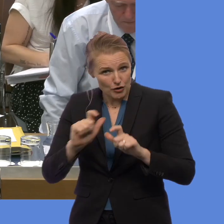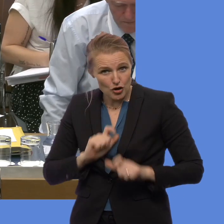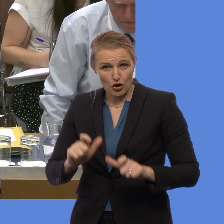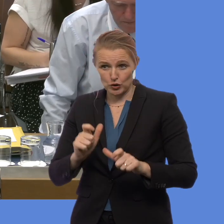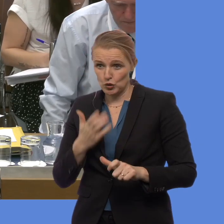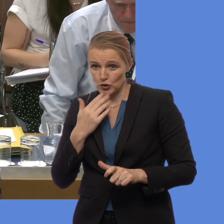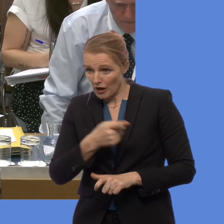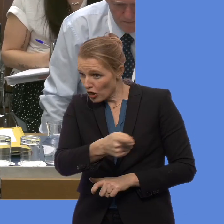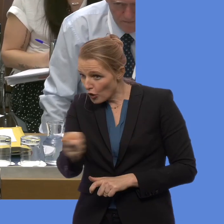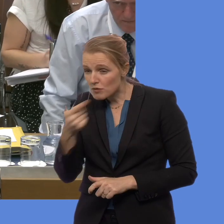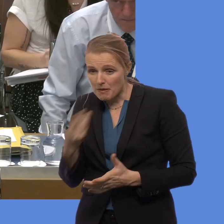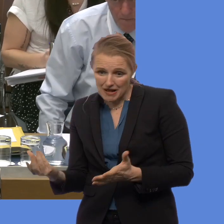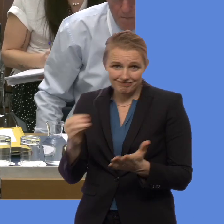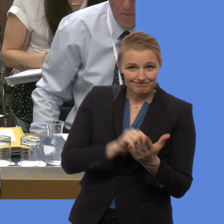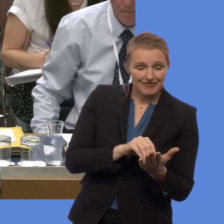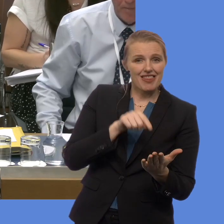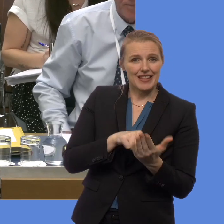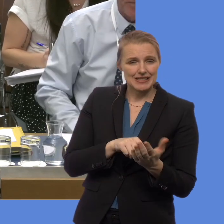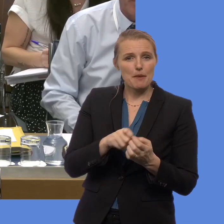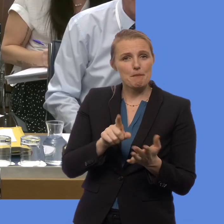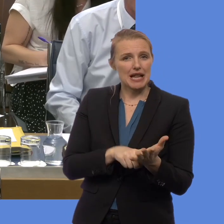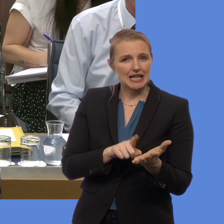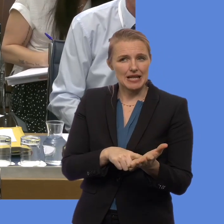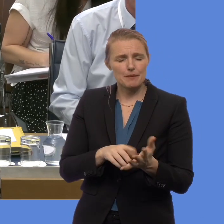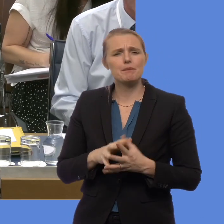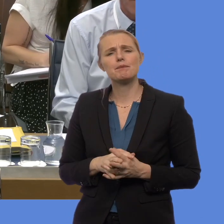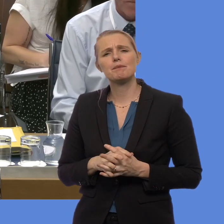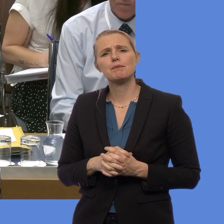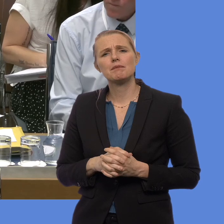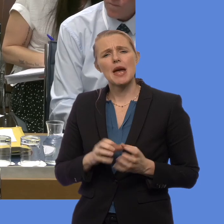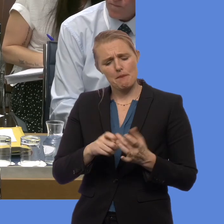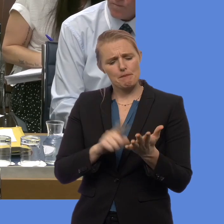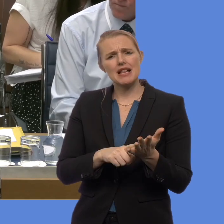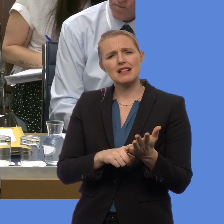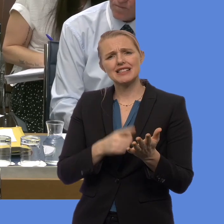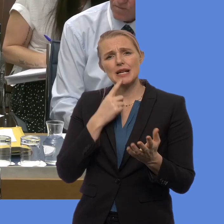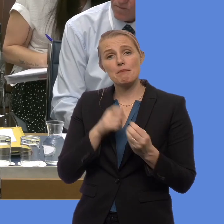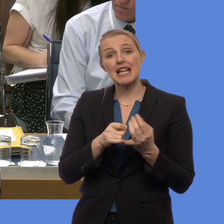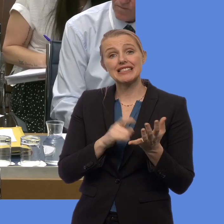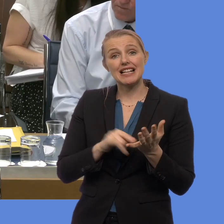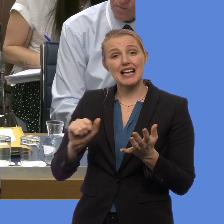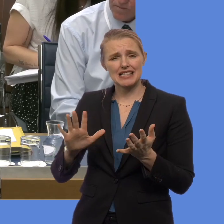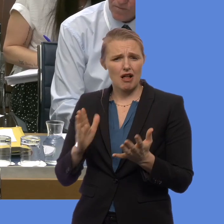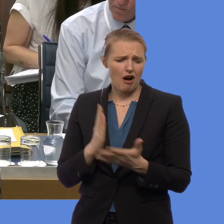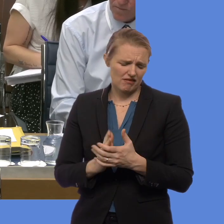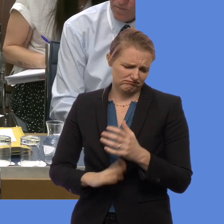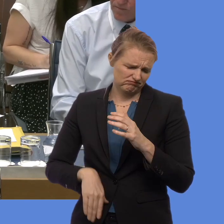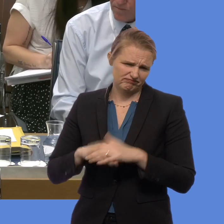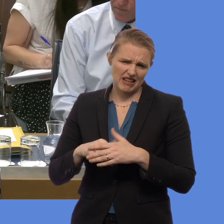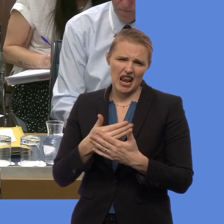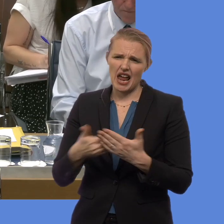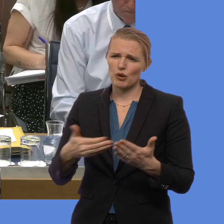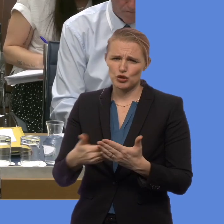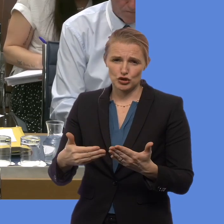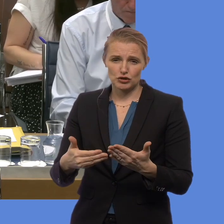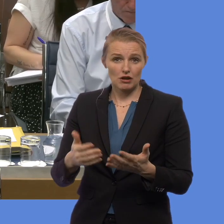do likewise. The bill tells us that British Sign Language and Irish Sign Language are languages. When we accept this, we